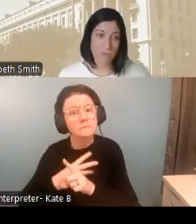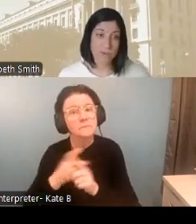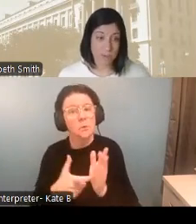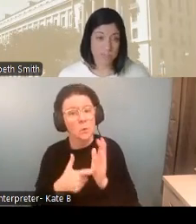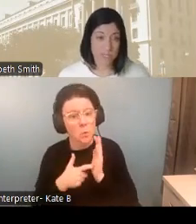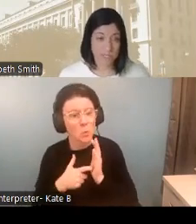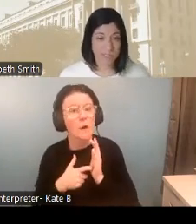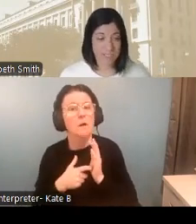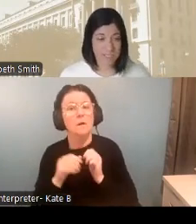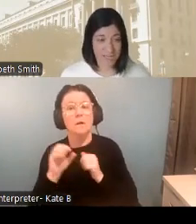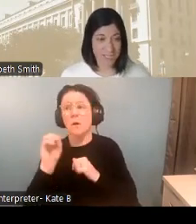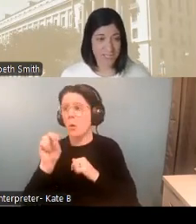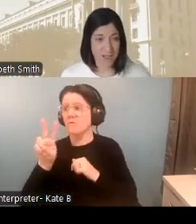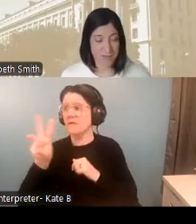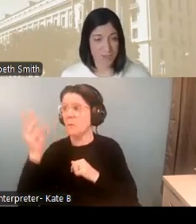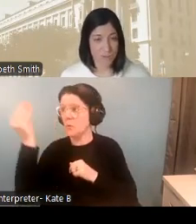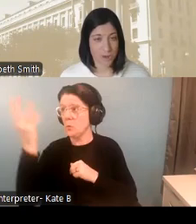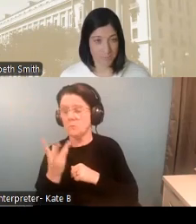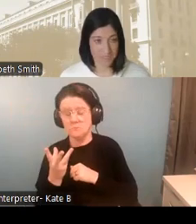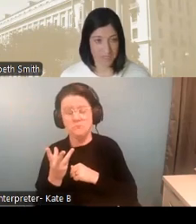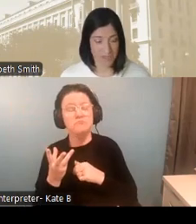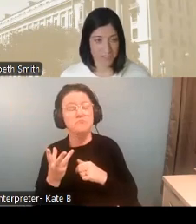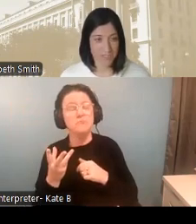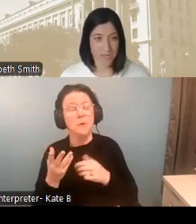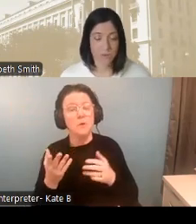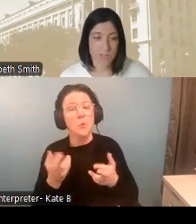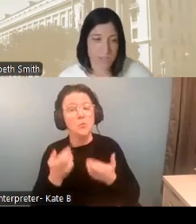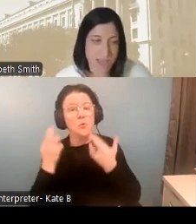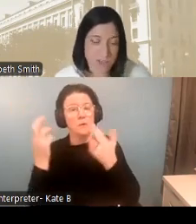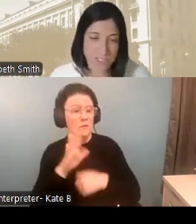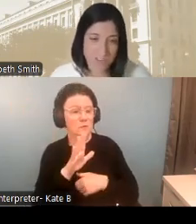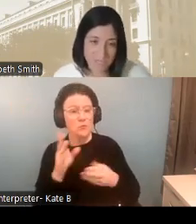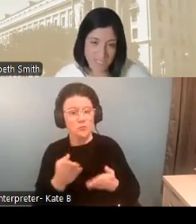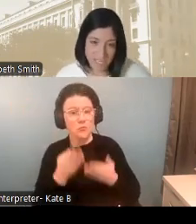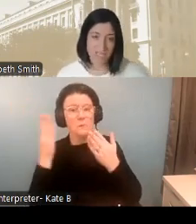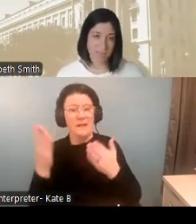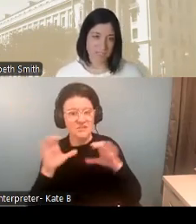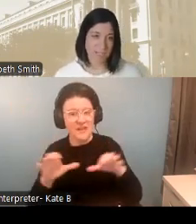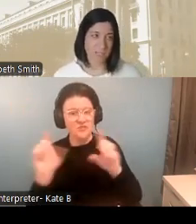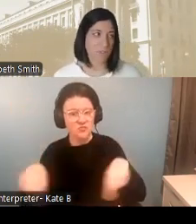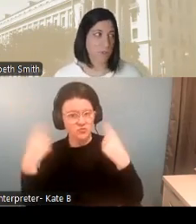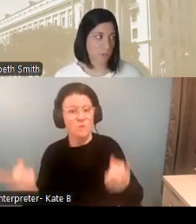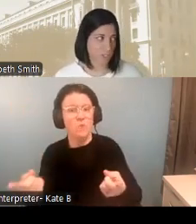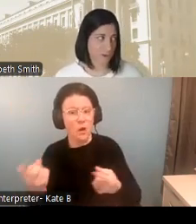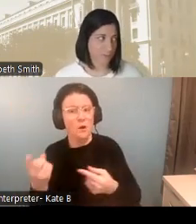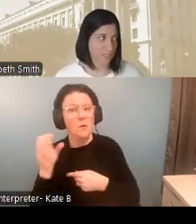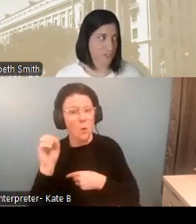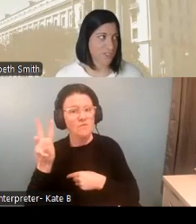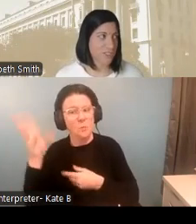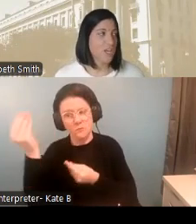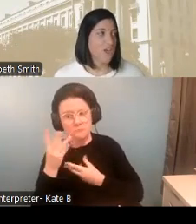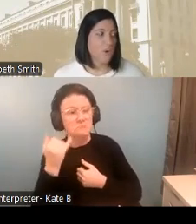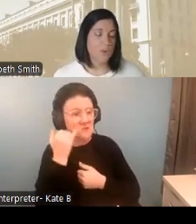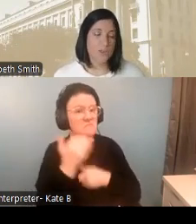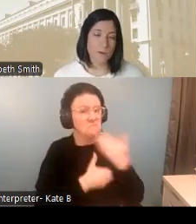that OVW sends us a status on the recommendations and the actions that have been taken at that time to close the